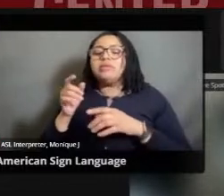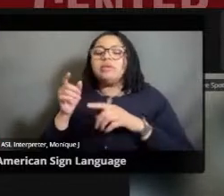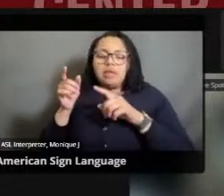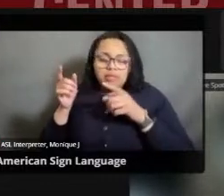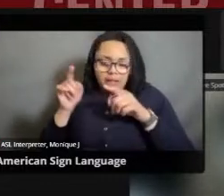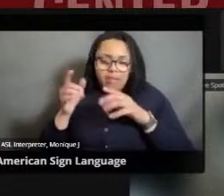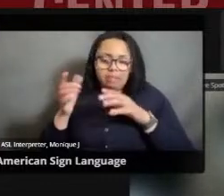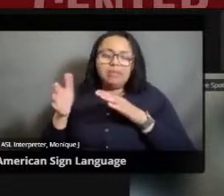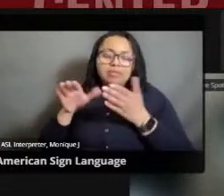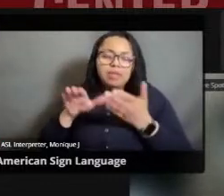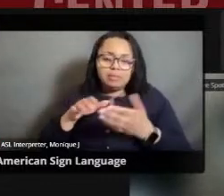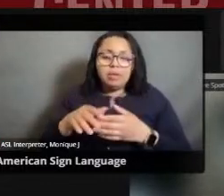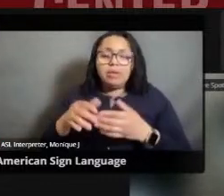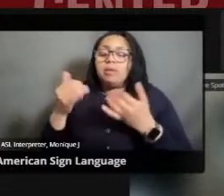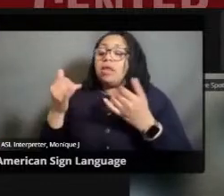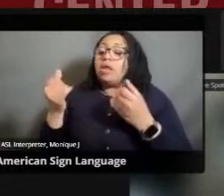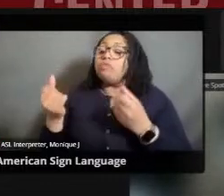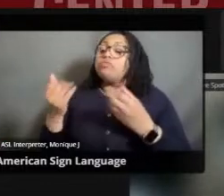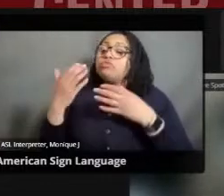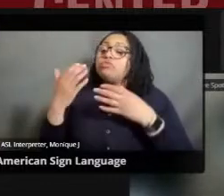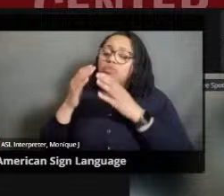so much prayers your way, Stephanie.